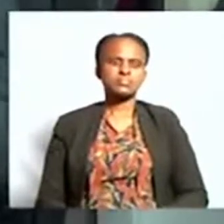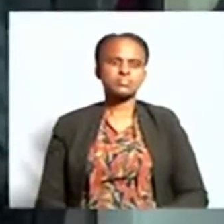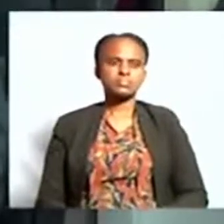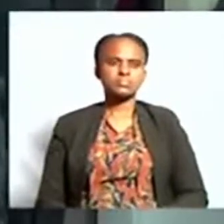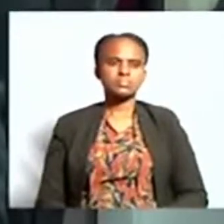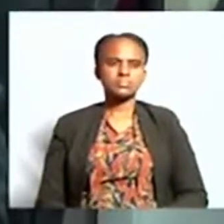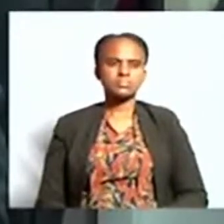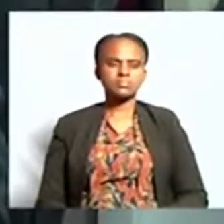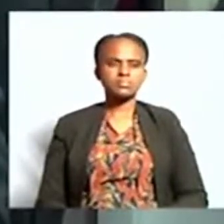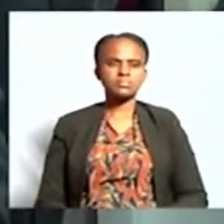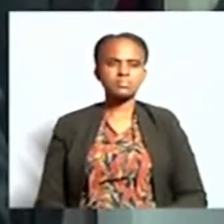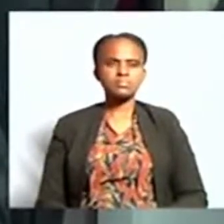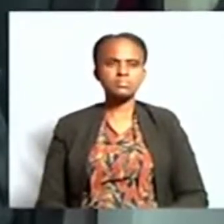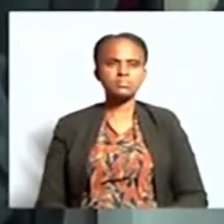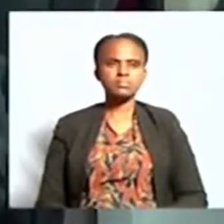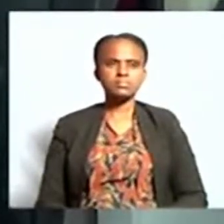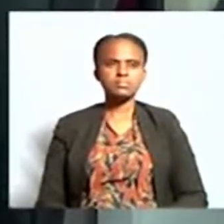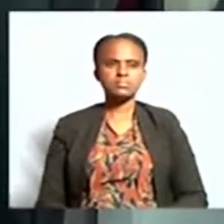Thank you.